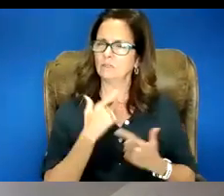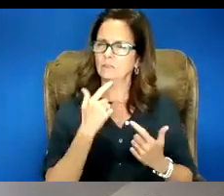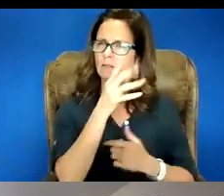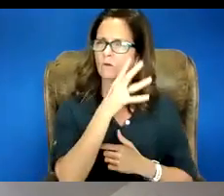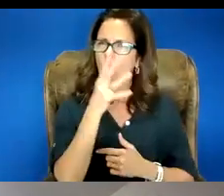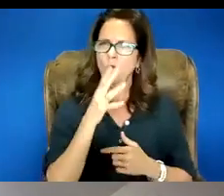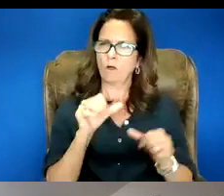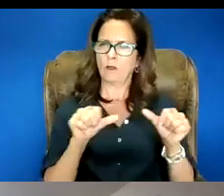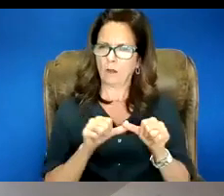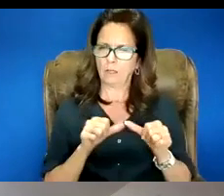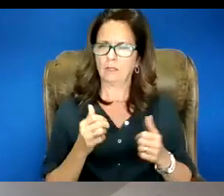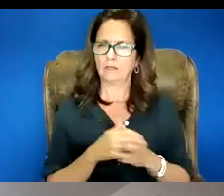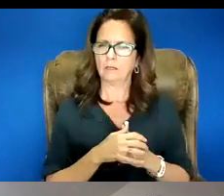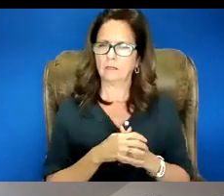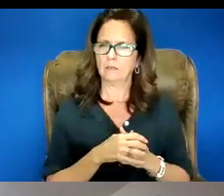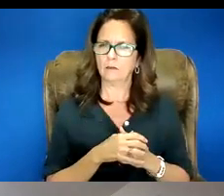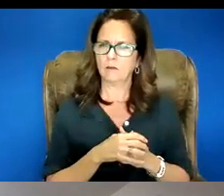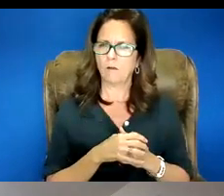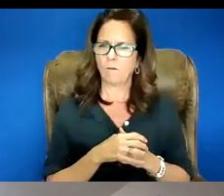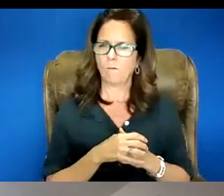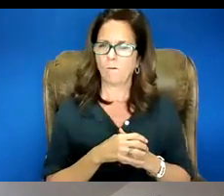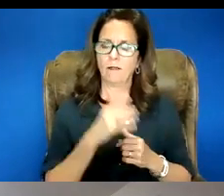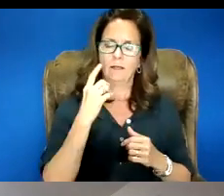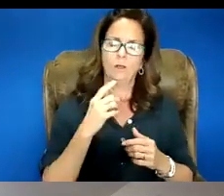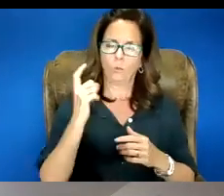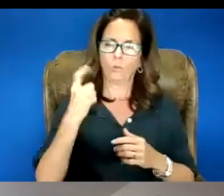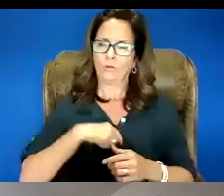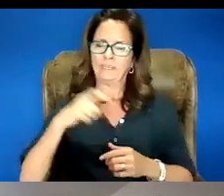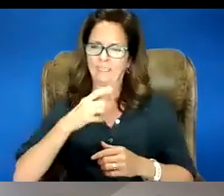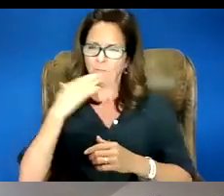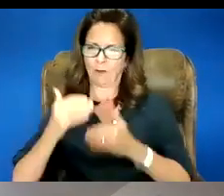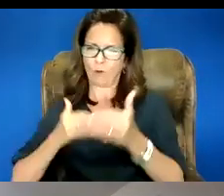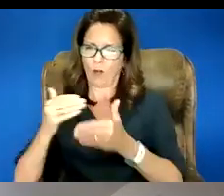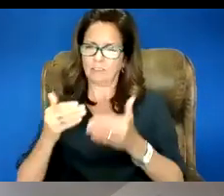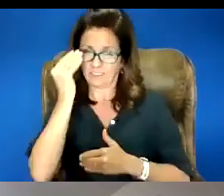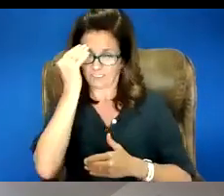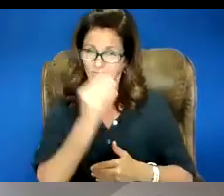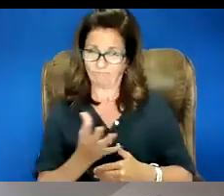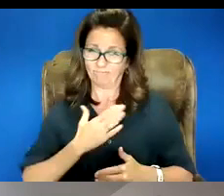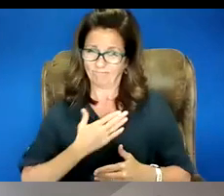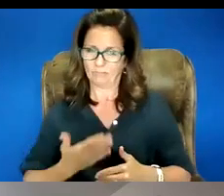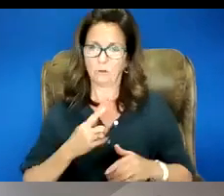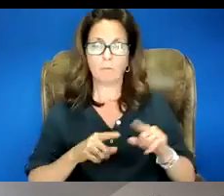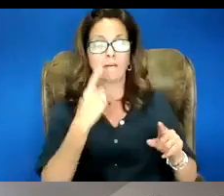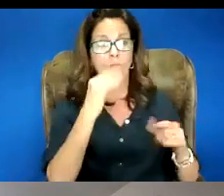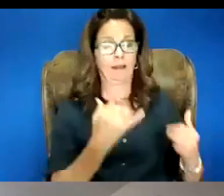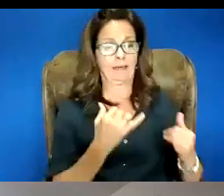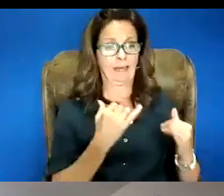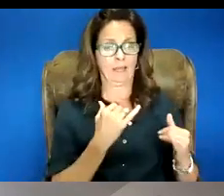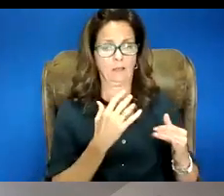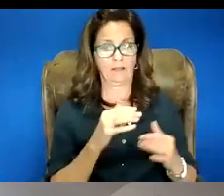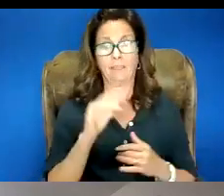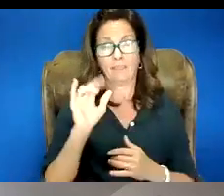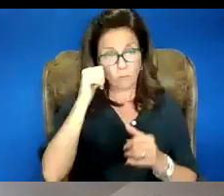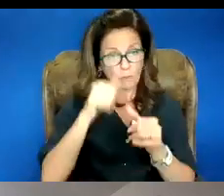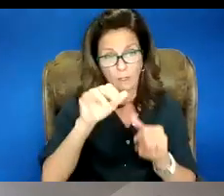I would say for now, we'll set up a better process for this. But for now, just send me a note to that wellness